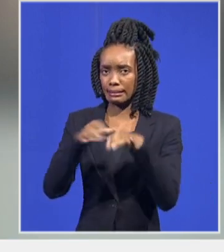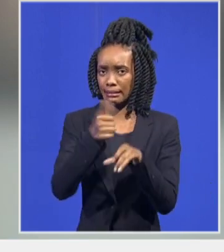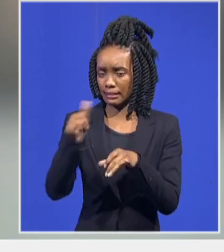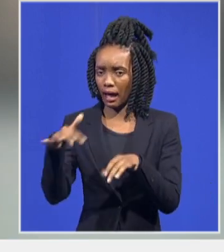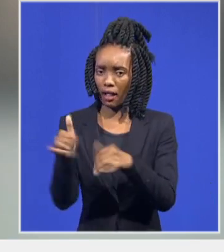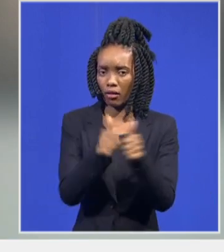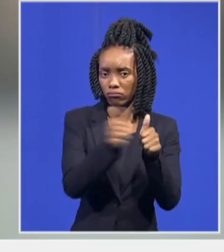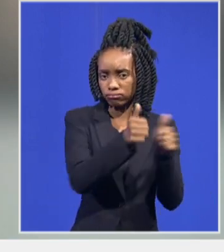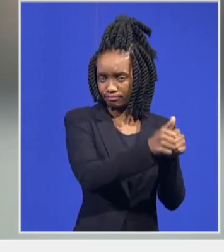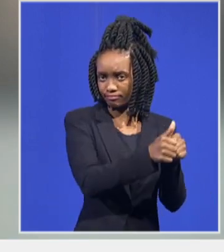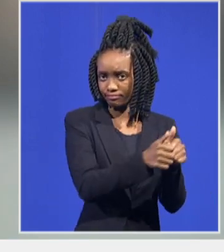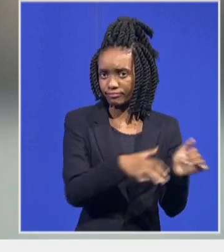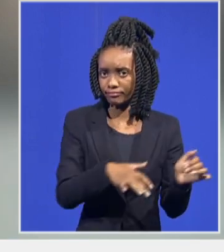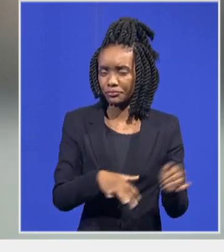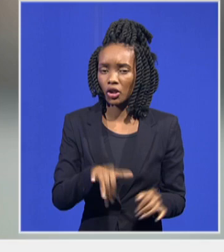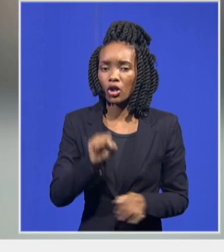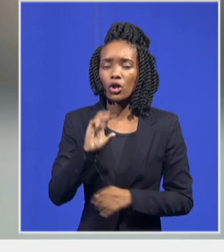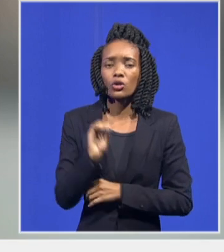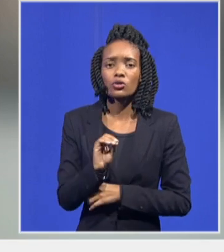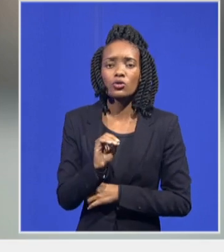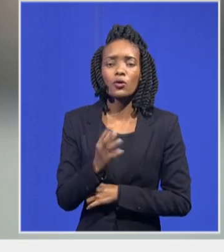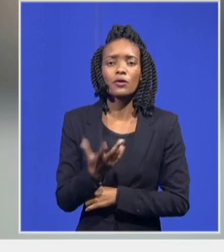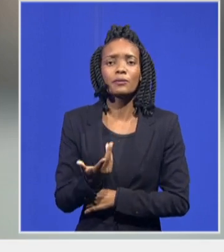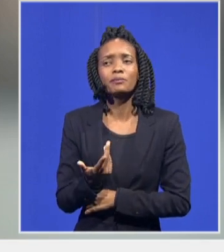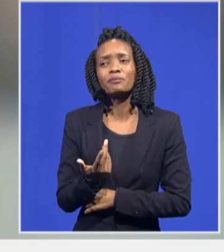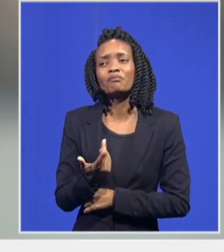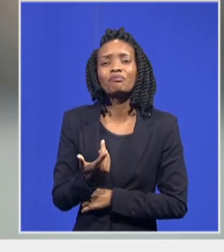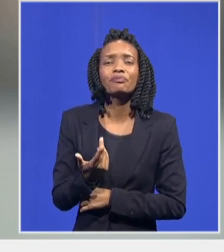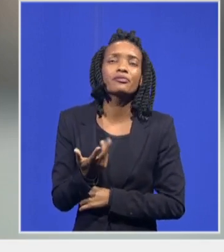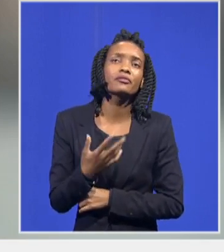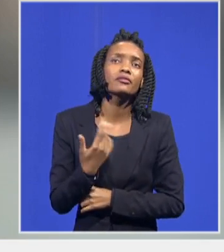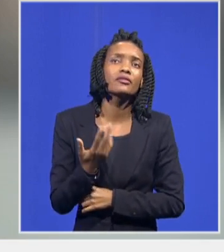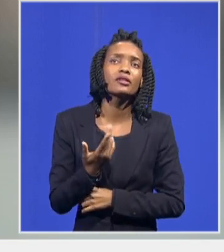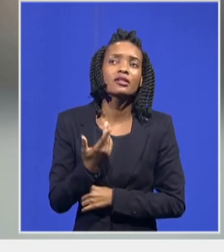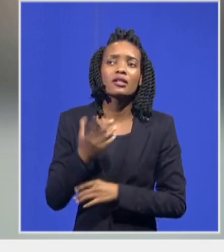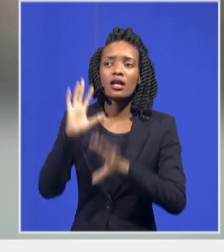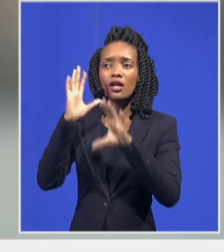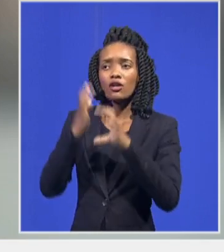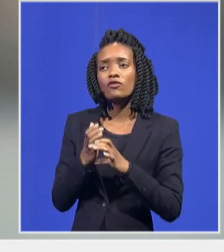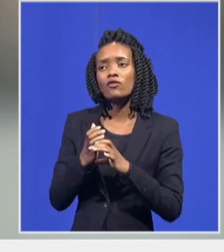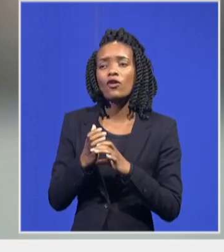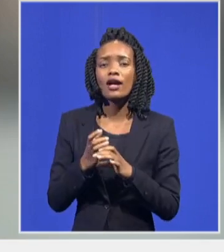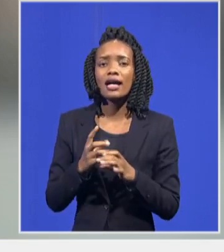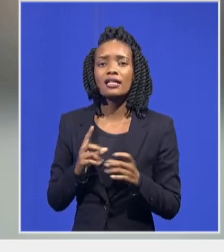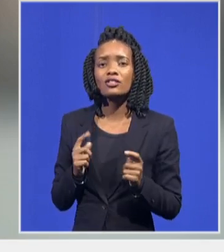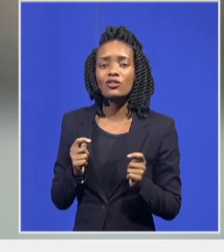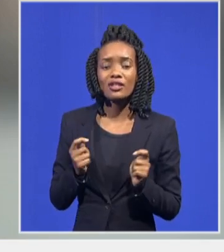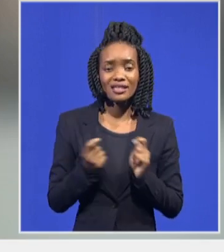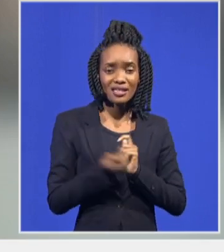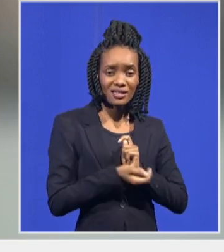So, focusing particularly on the EV transition is important